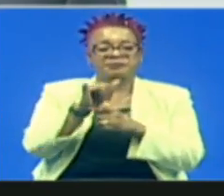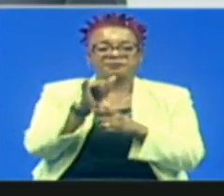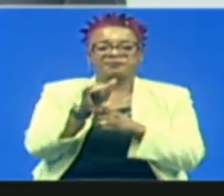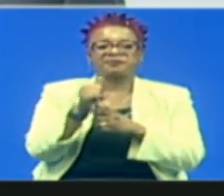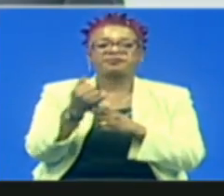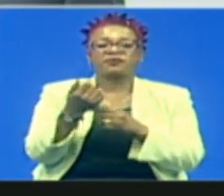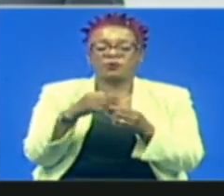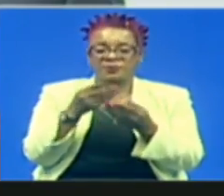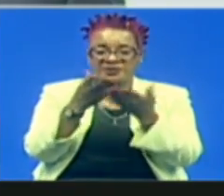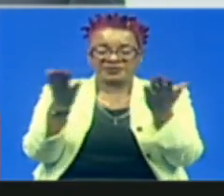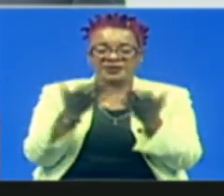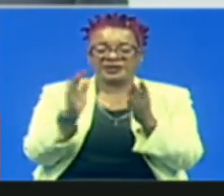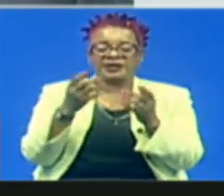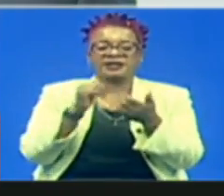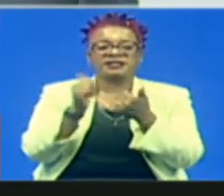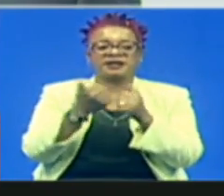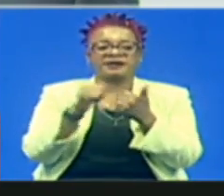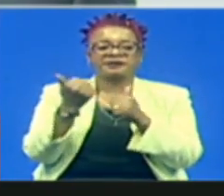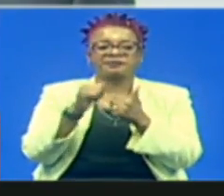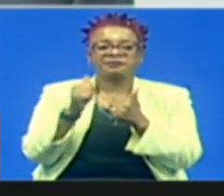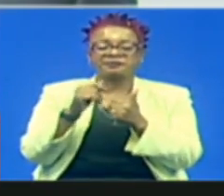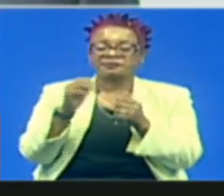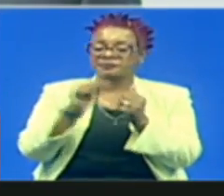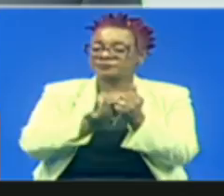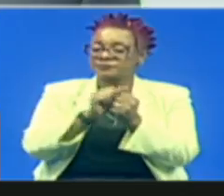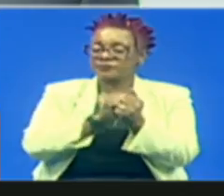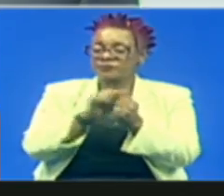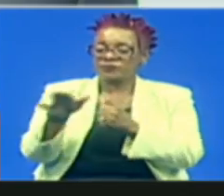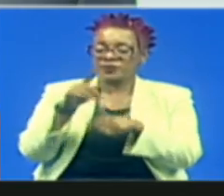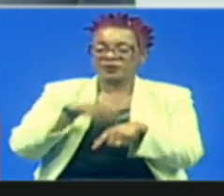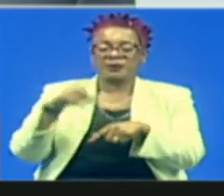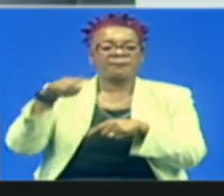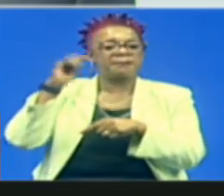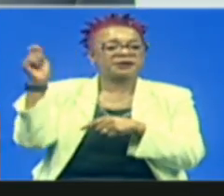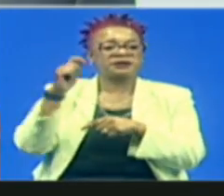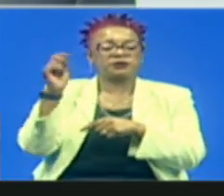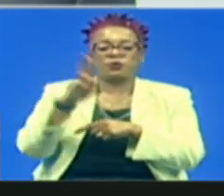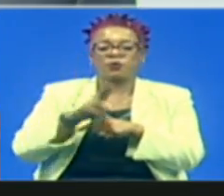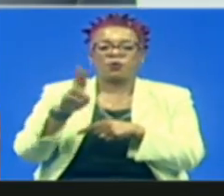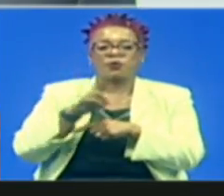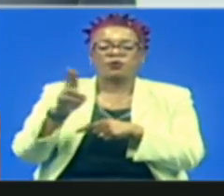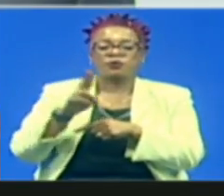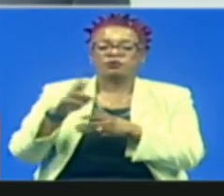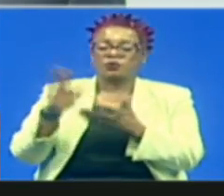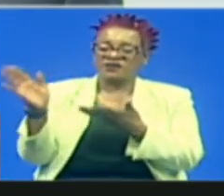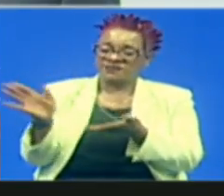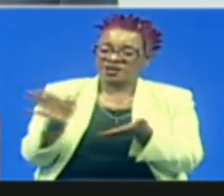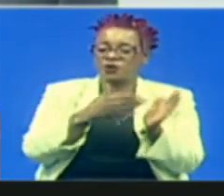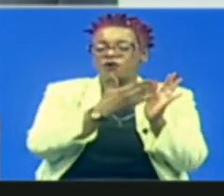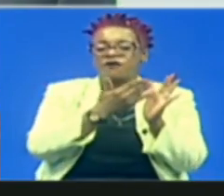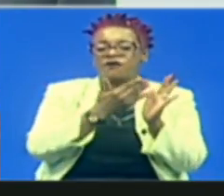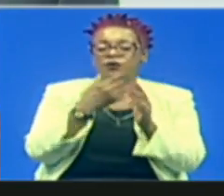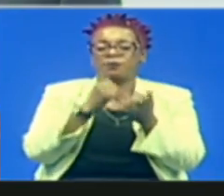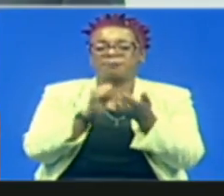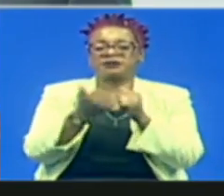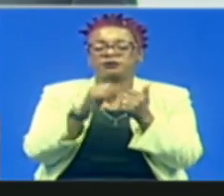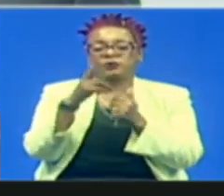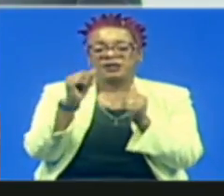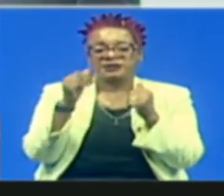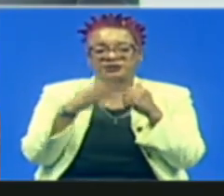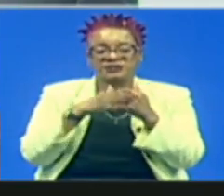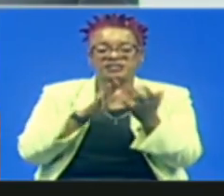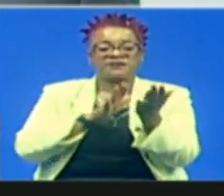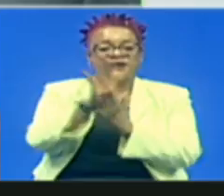world will be on the Kasarani Stadium Friday morning when President Uhuru Kenyatta flags off the cars competing in the 2019 Safari Rally.